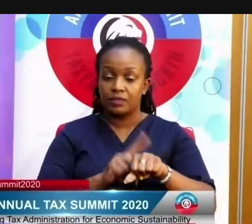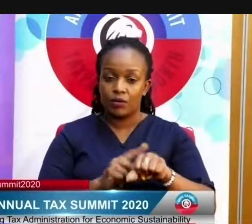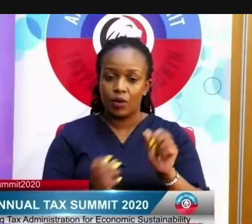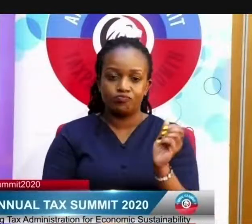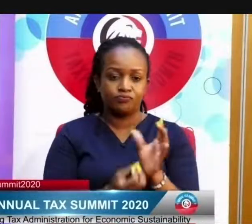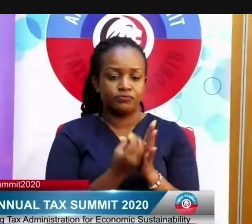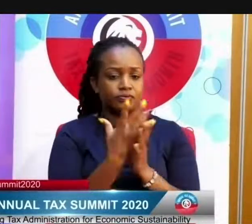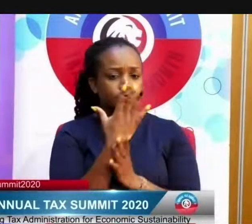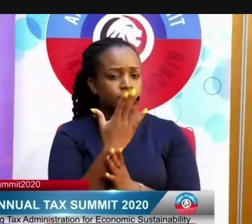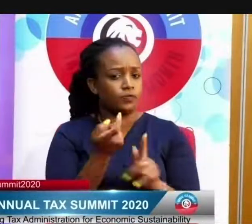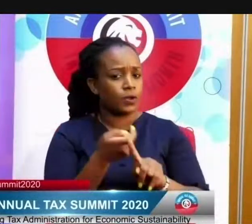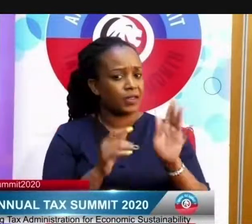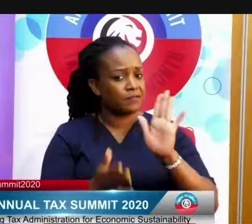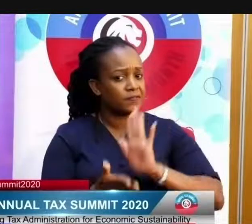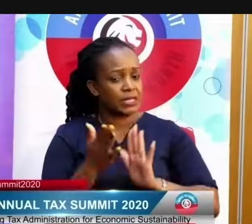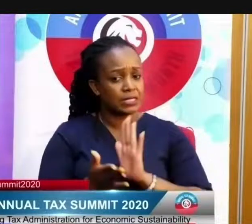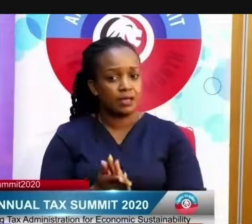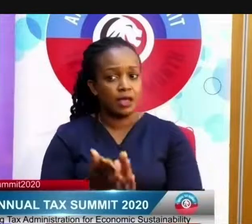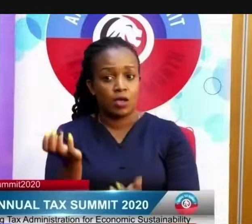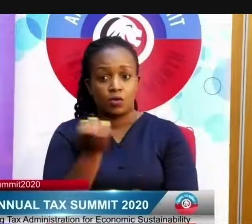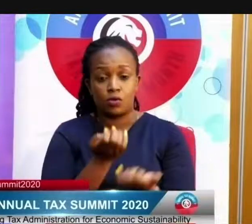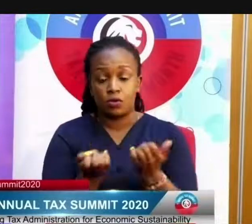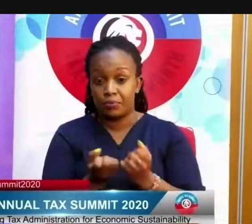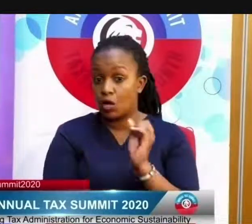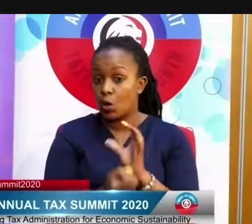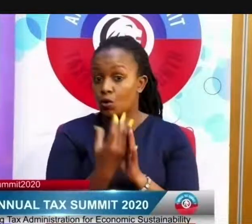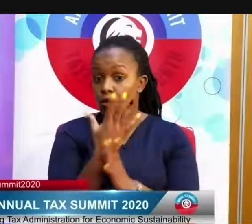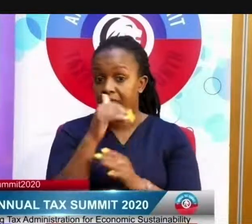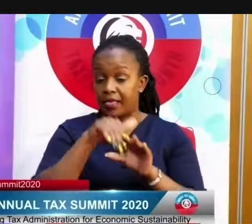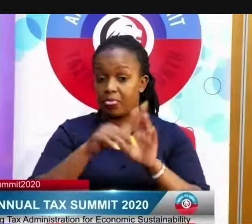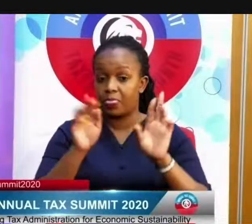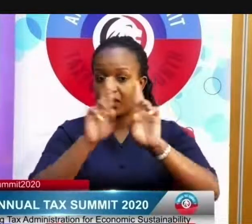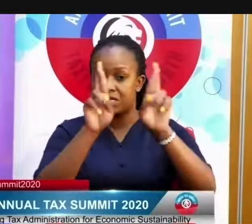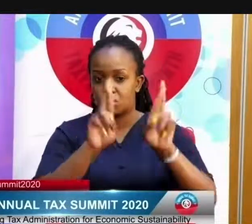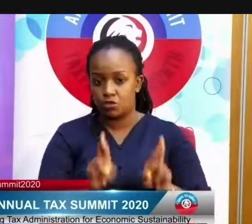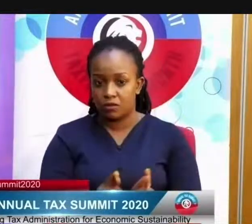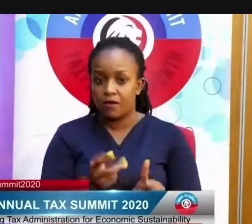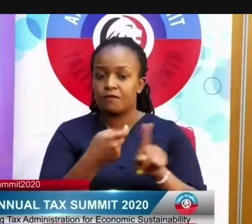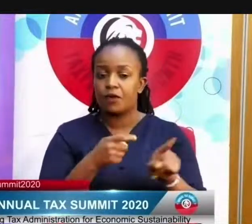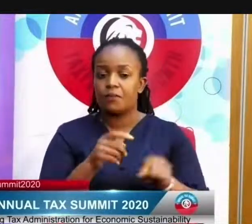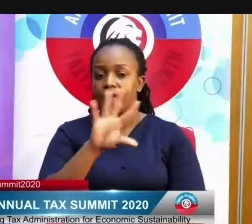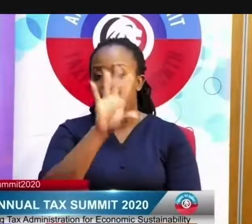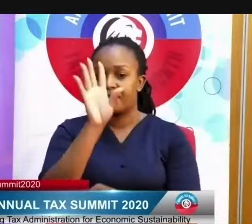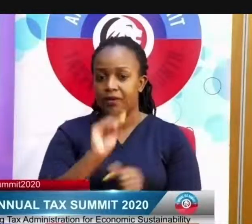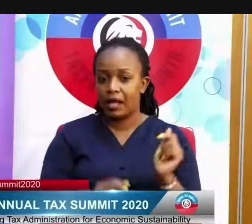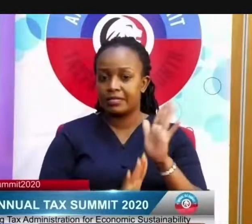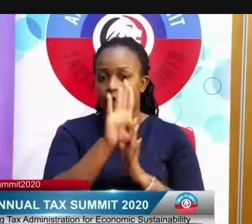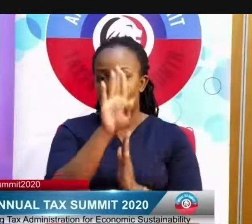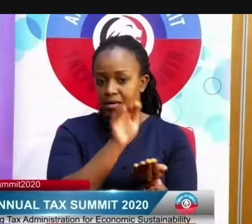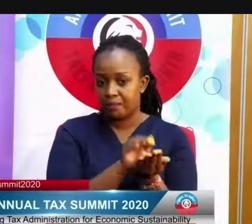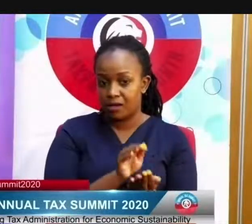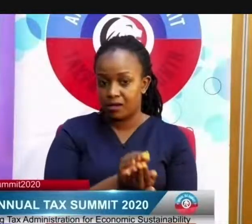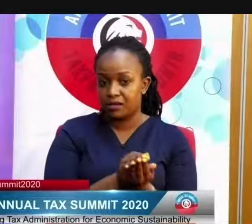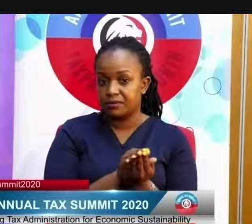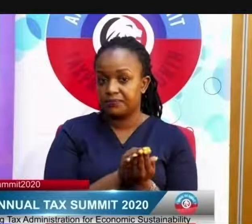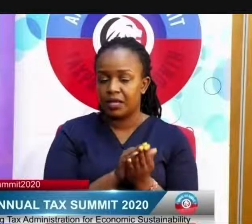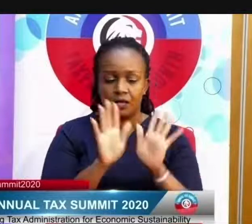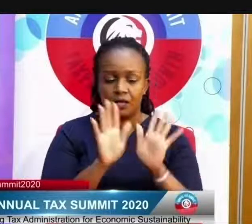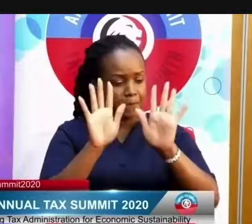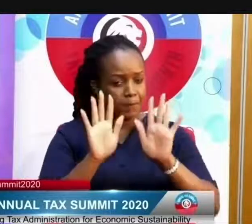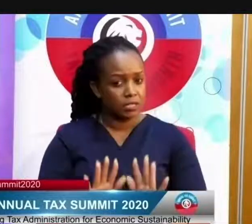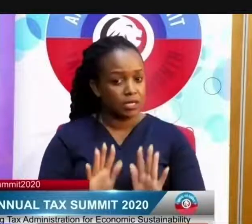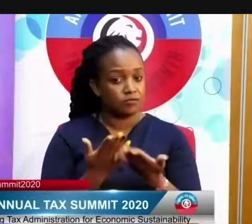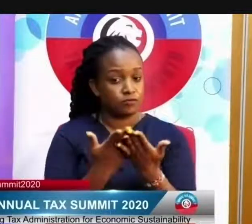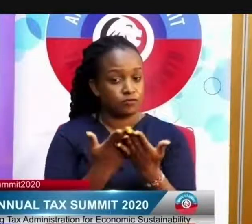growing economies in that region, according to the African Development Bank. It's important for your part of the world in